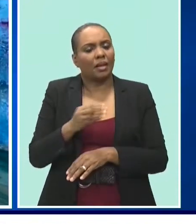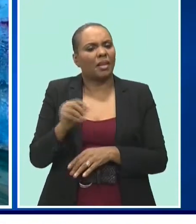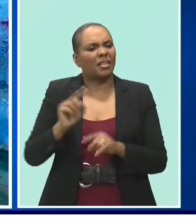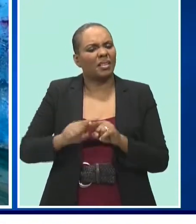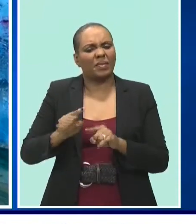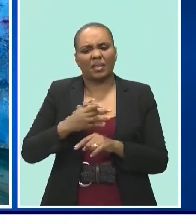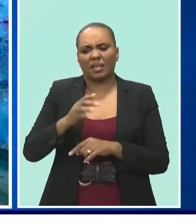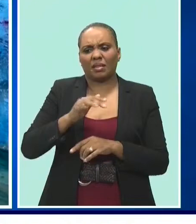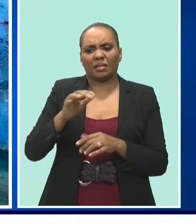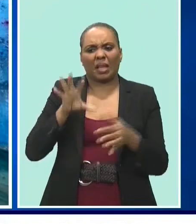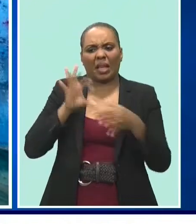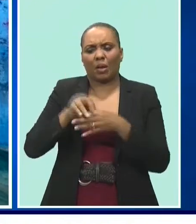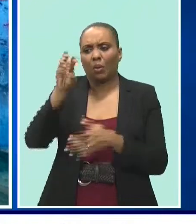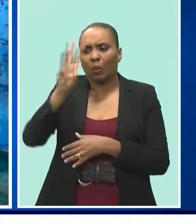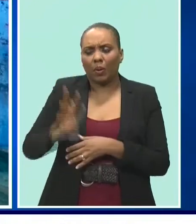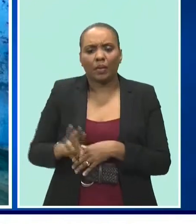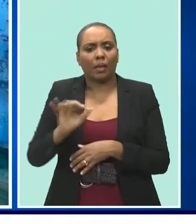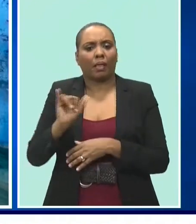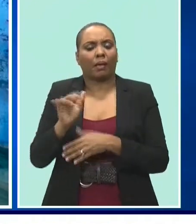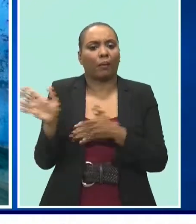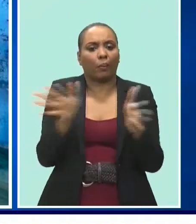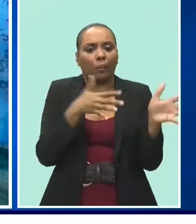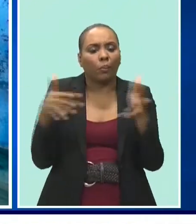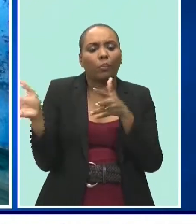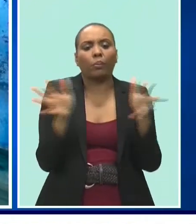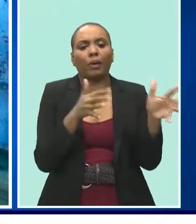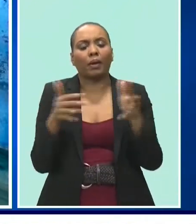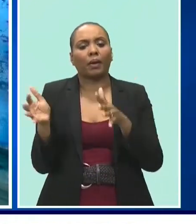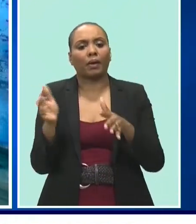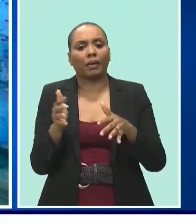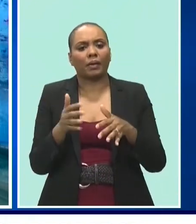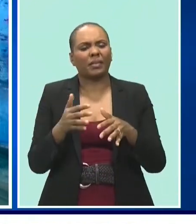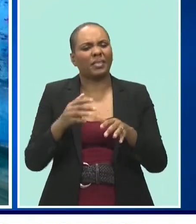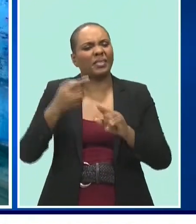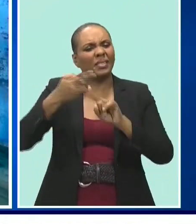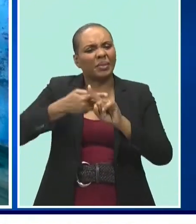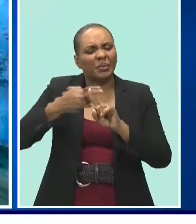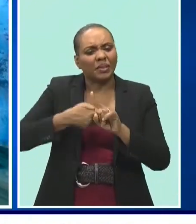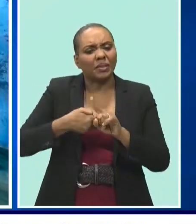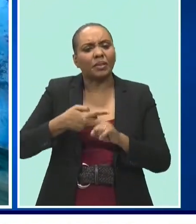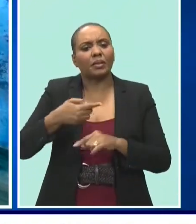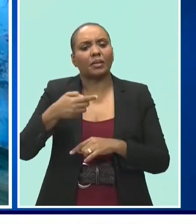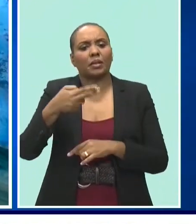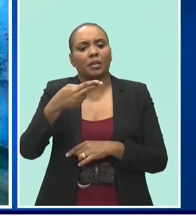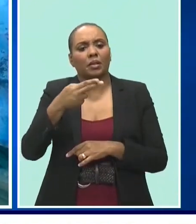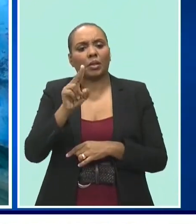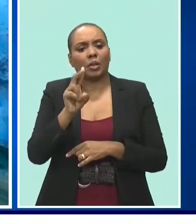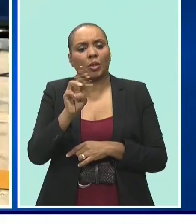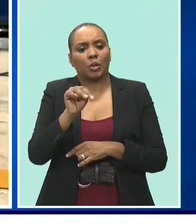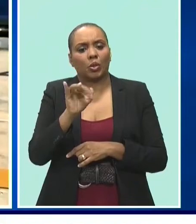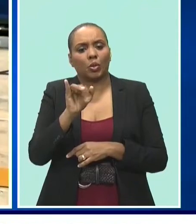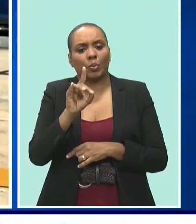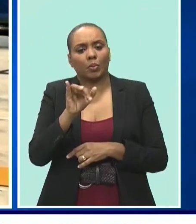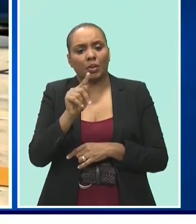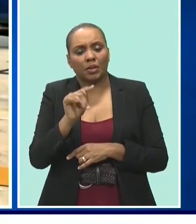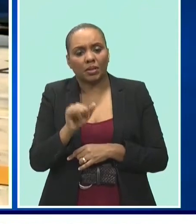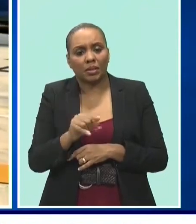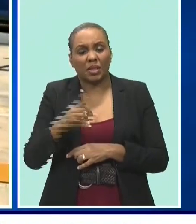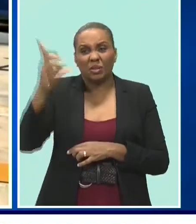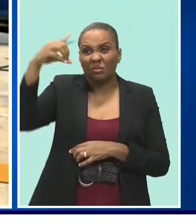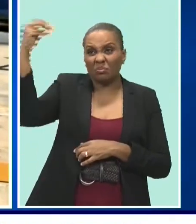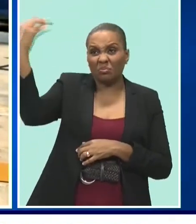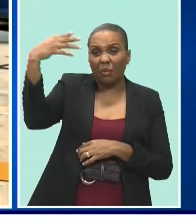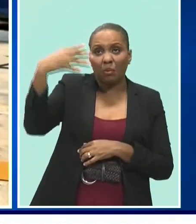so surface wind, surface temperature, humidity, solar radiation. We'll be out